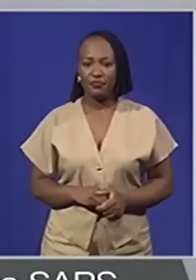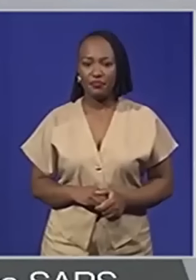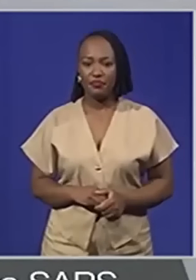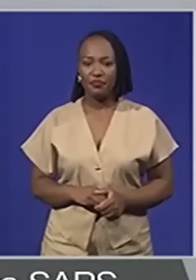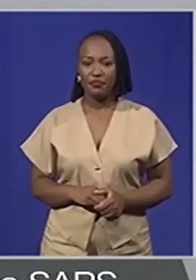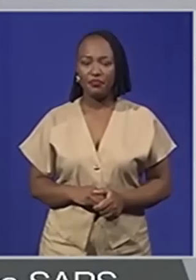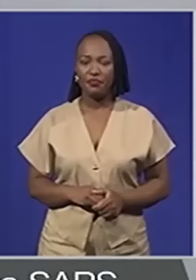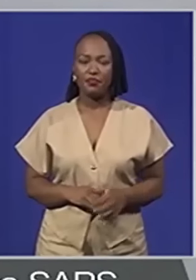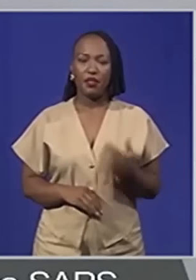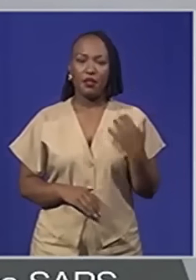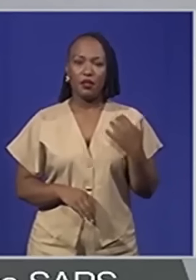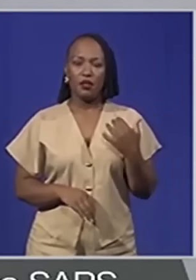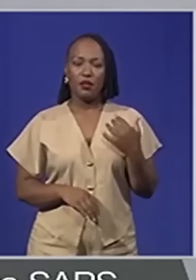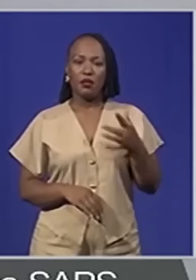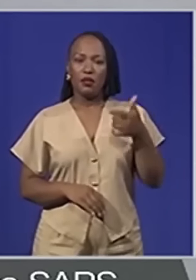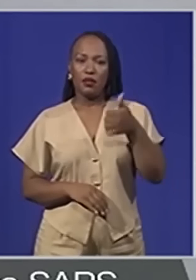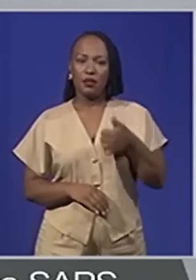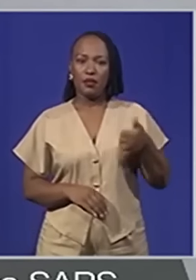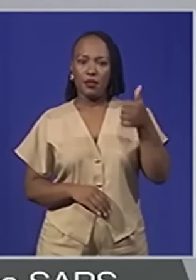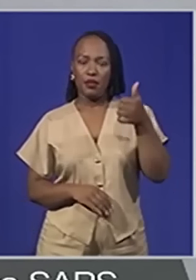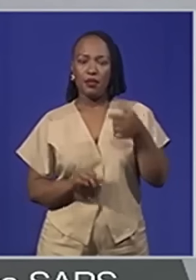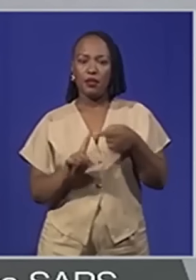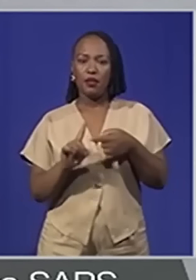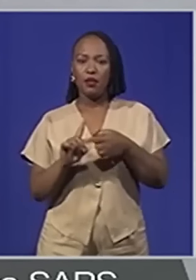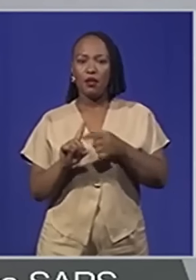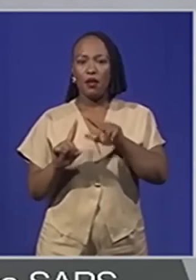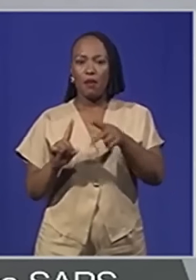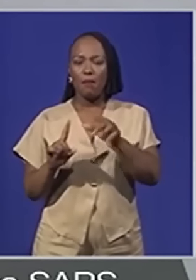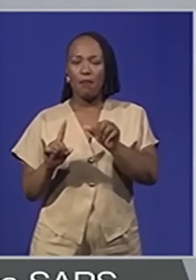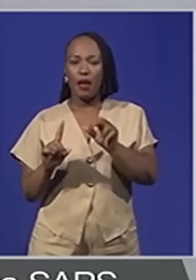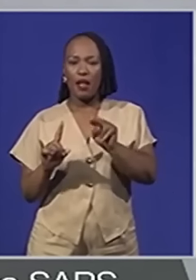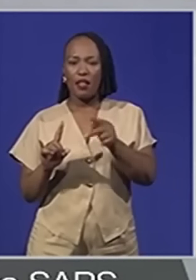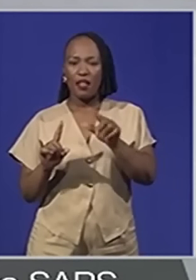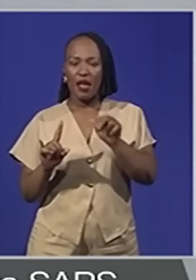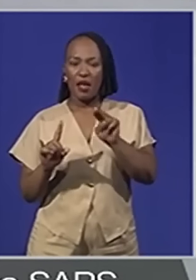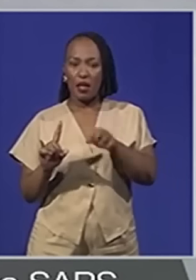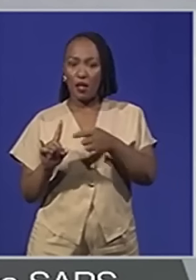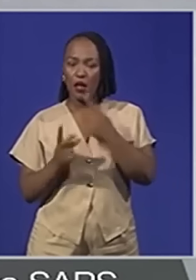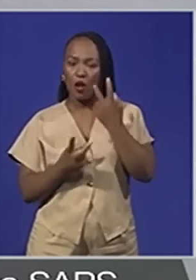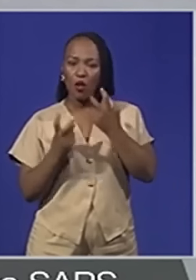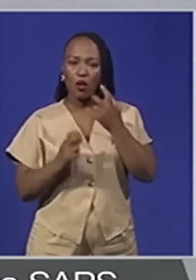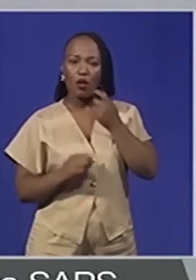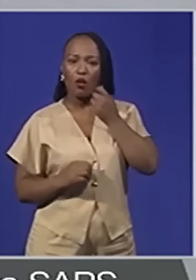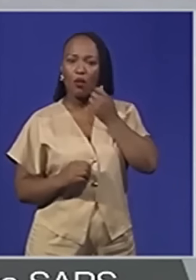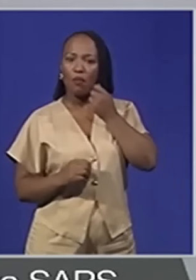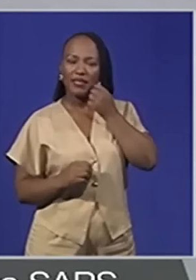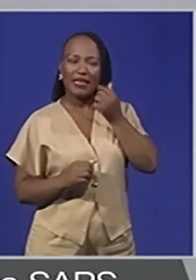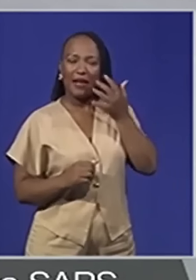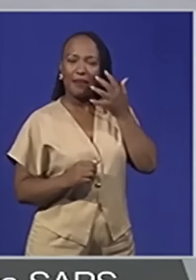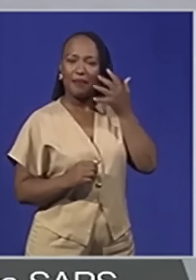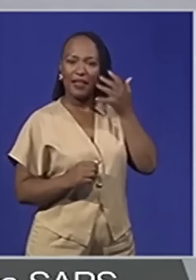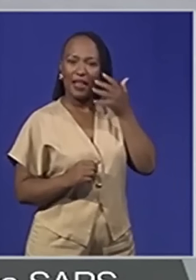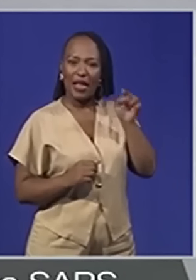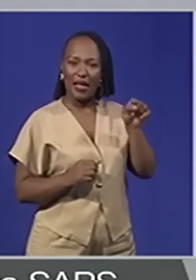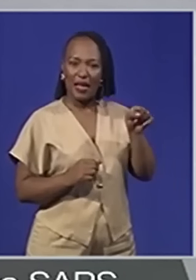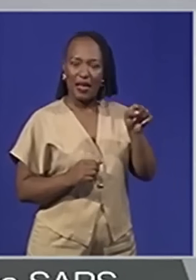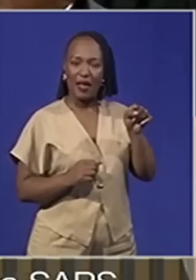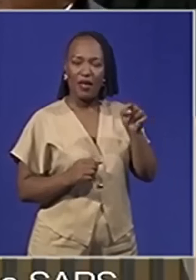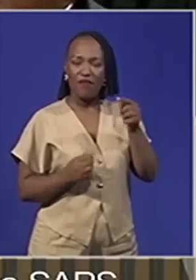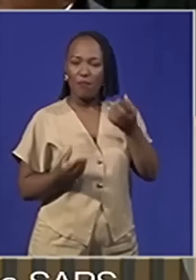When General Pahlane is looking for Mr. Matlala and he can't get through him, he will either